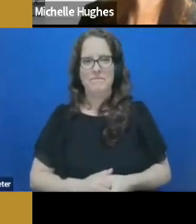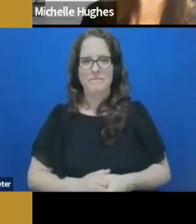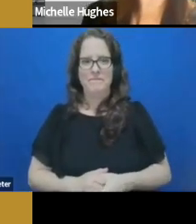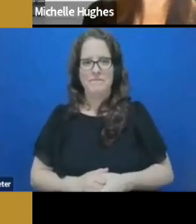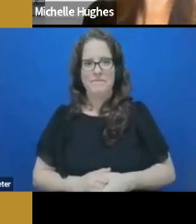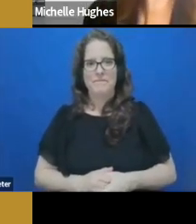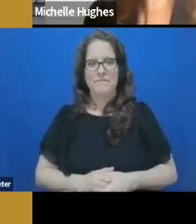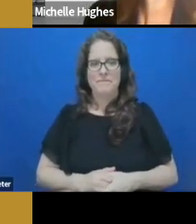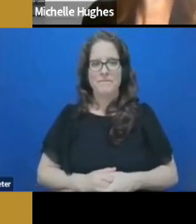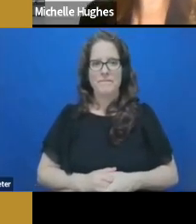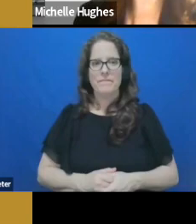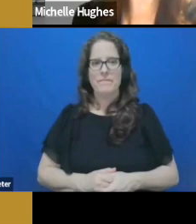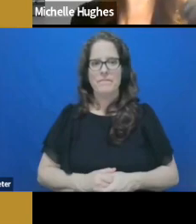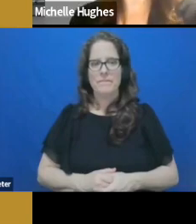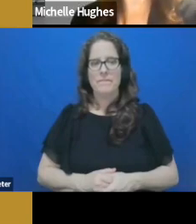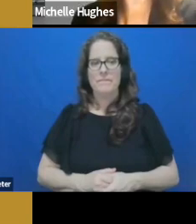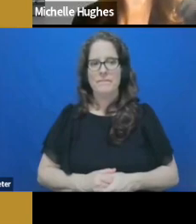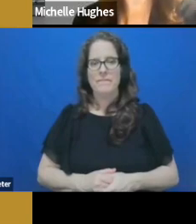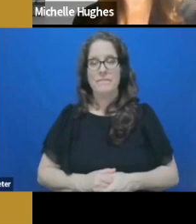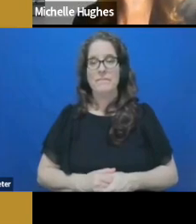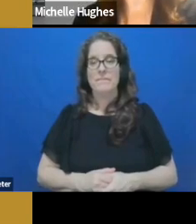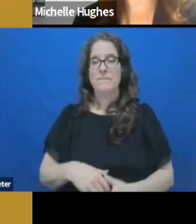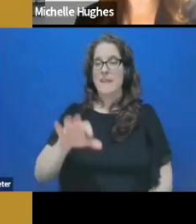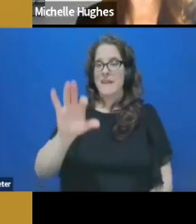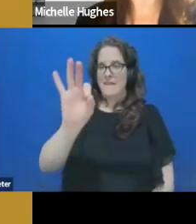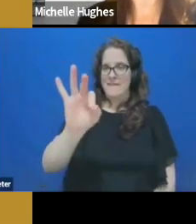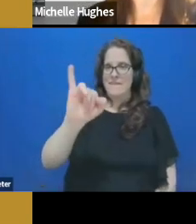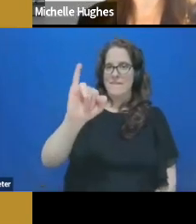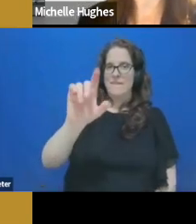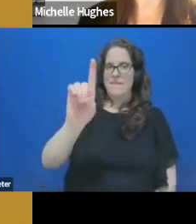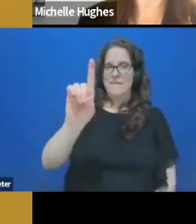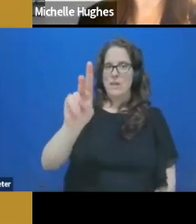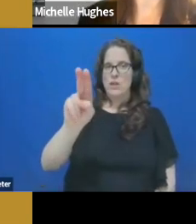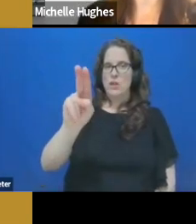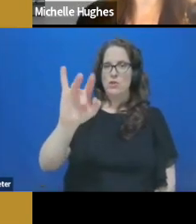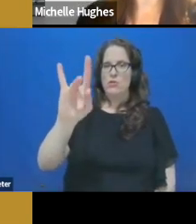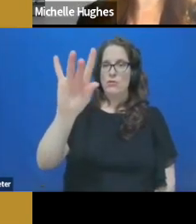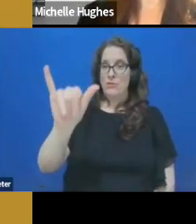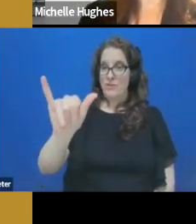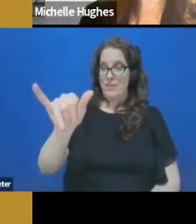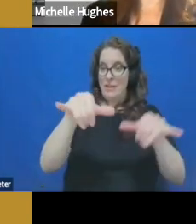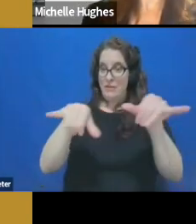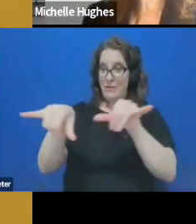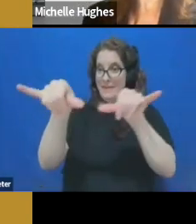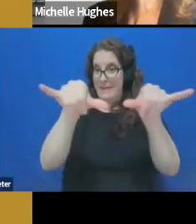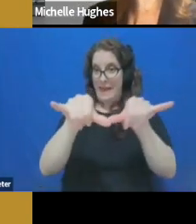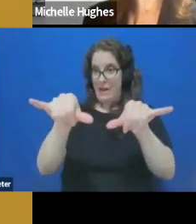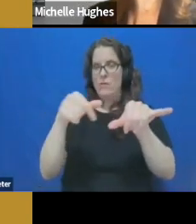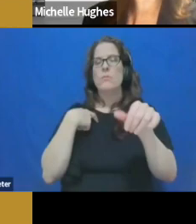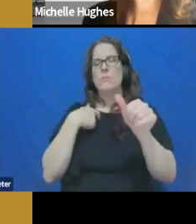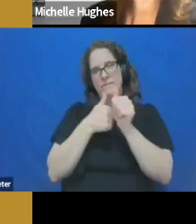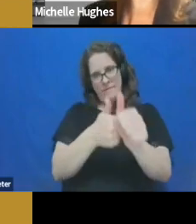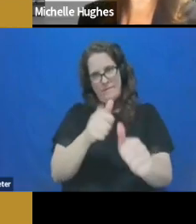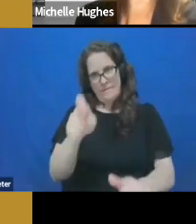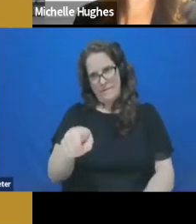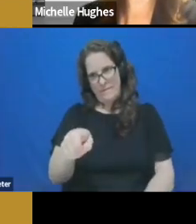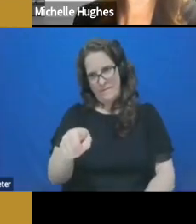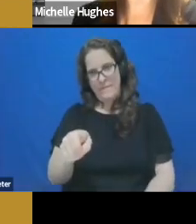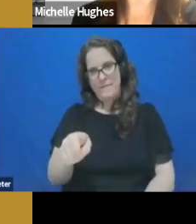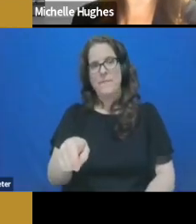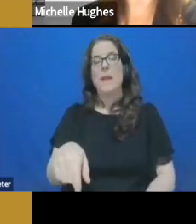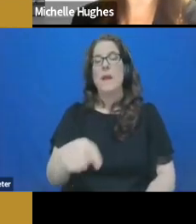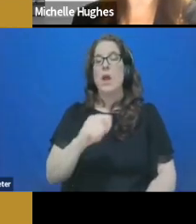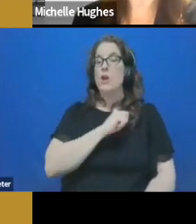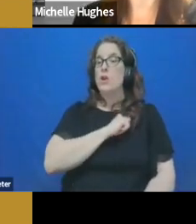Managing assets by fiduciary standards is an important part of the trustee's responsibilities. The trustee must invest and manage